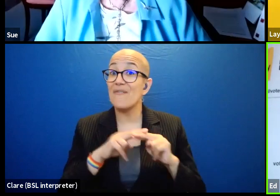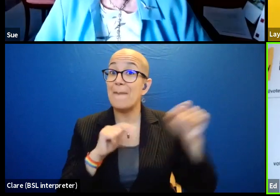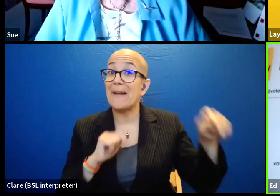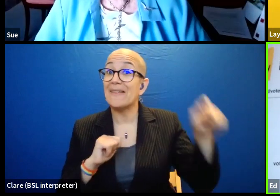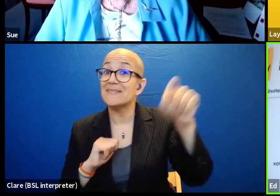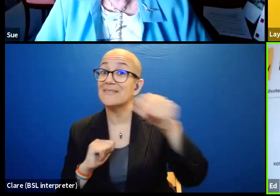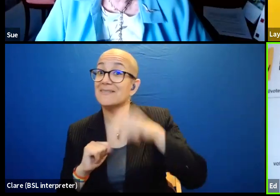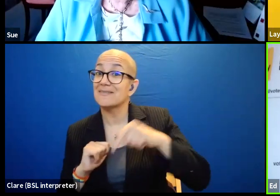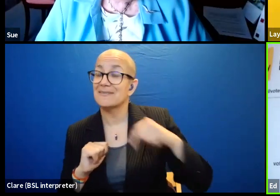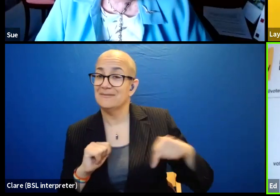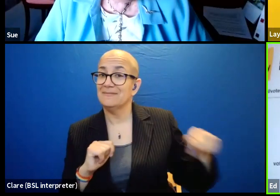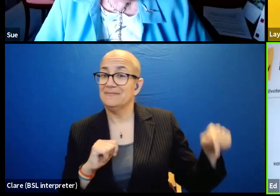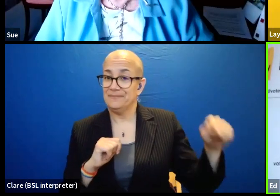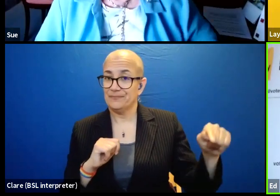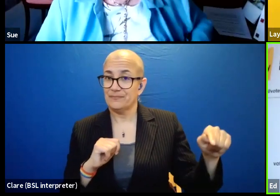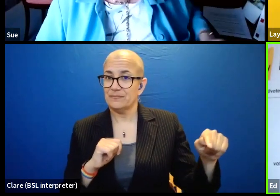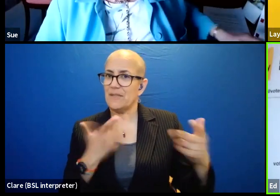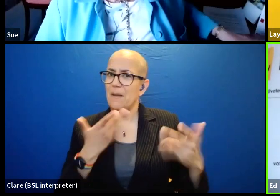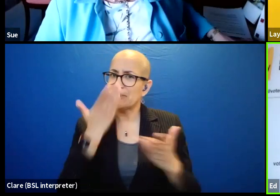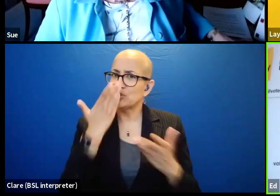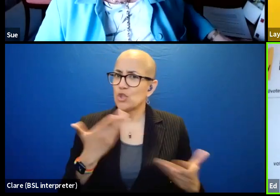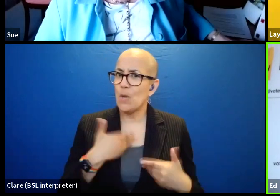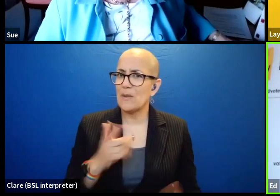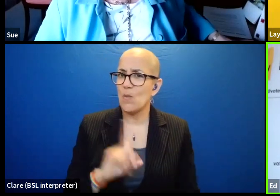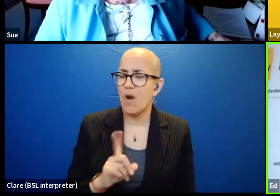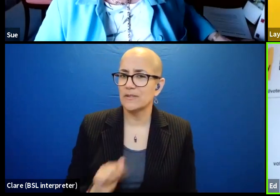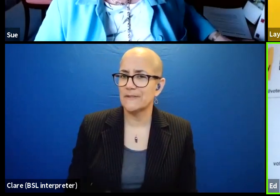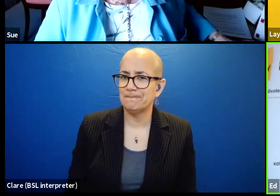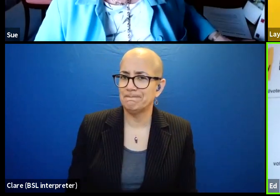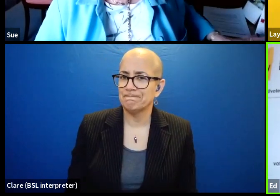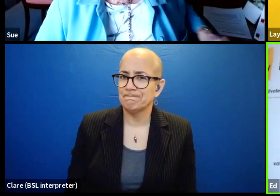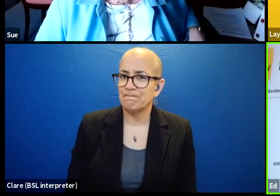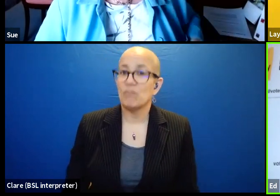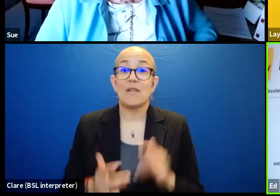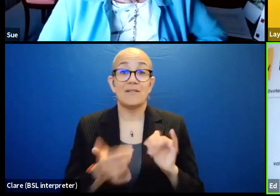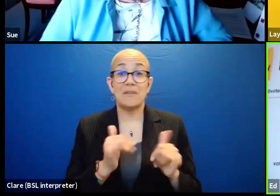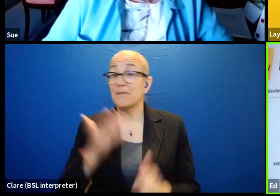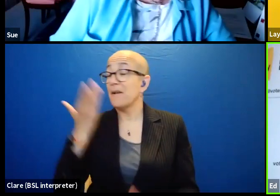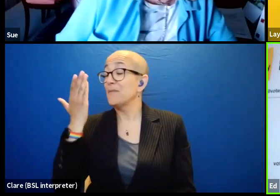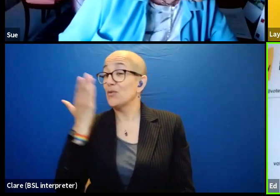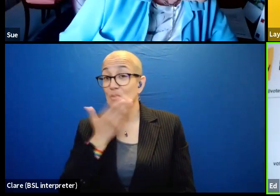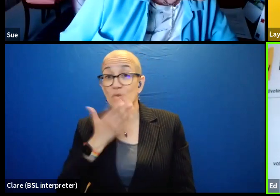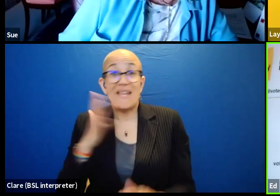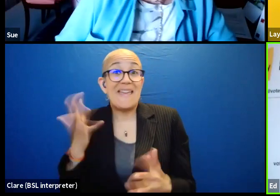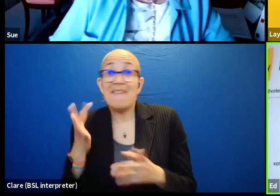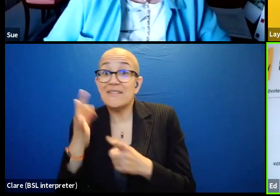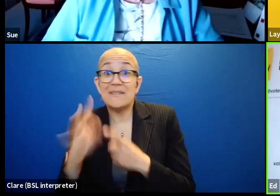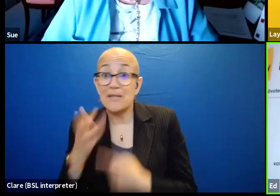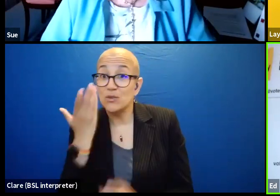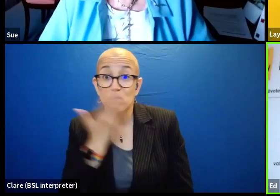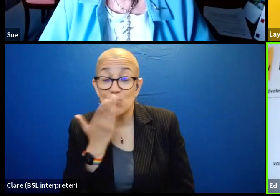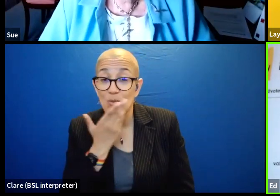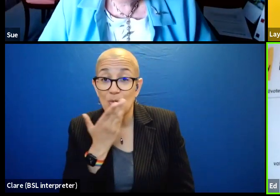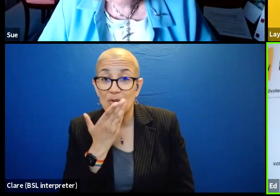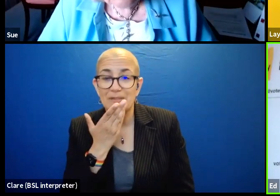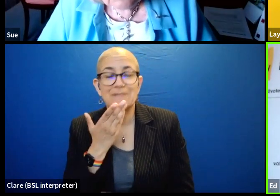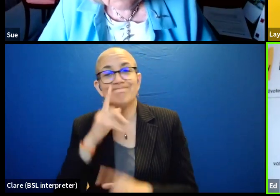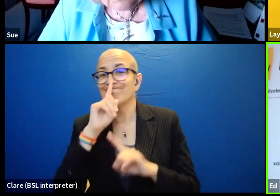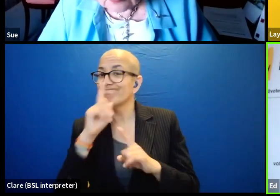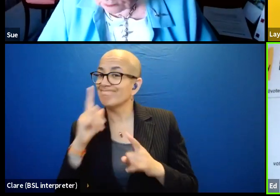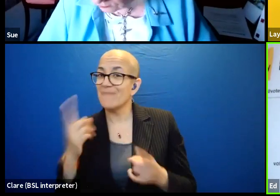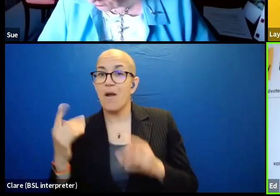And what it showed me is that sometimes you need, schools just aren't able, even special schools aren't able to meet the